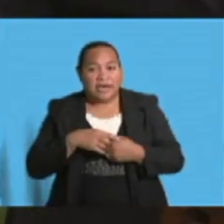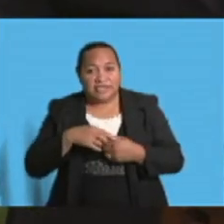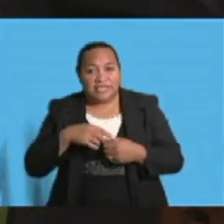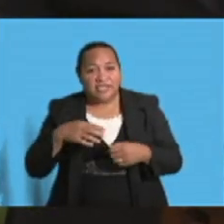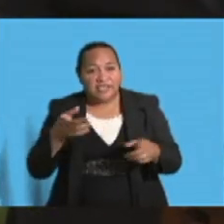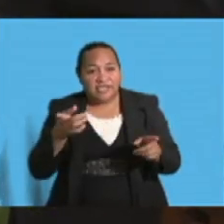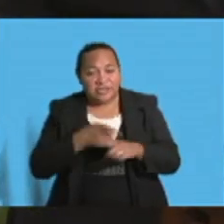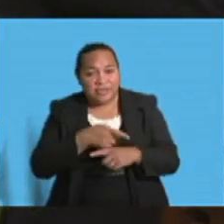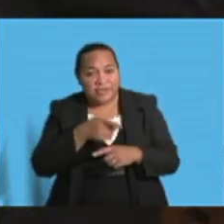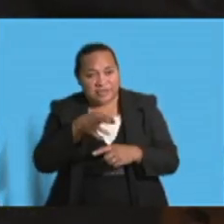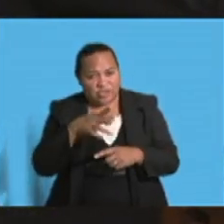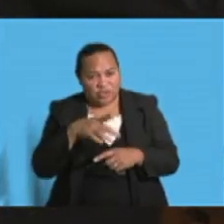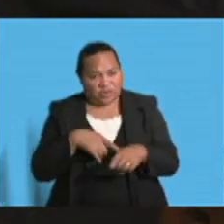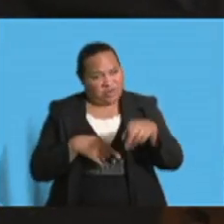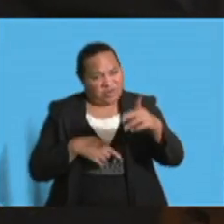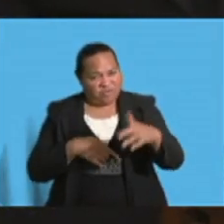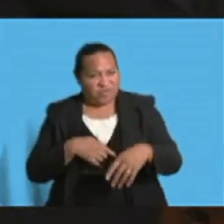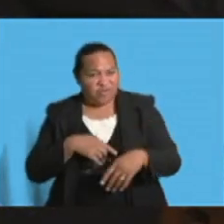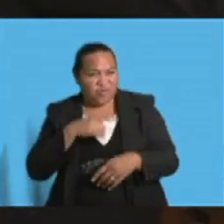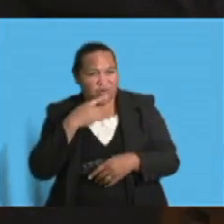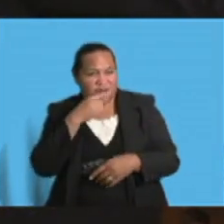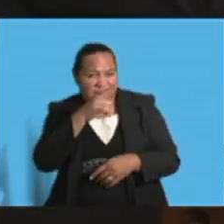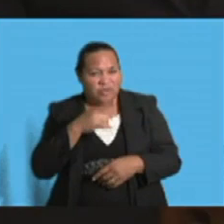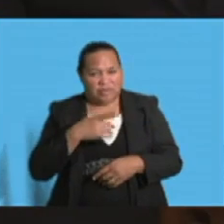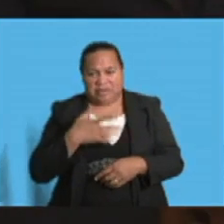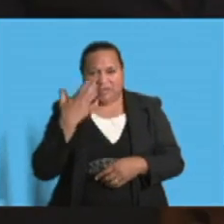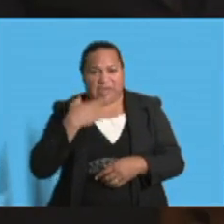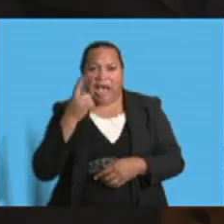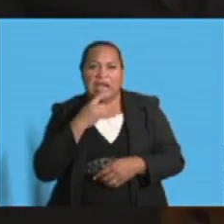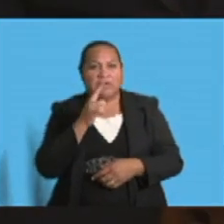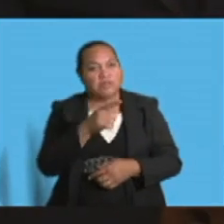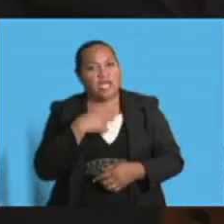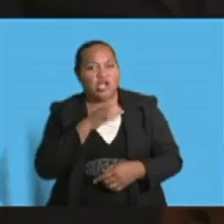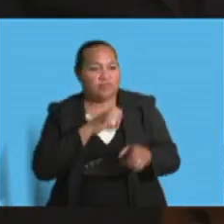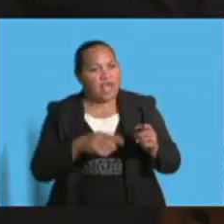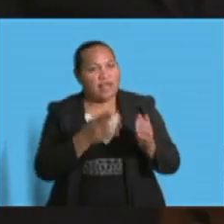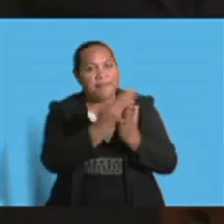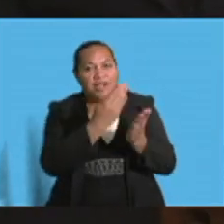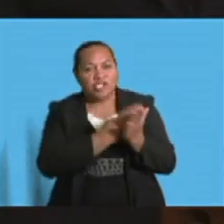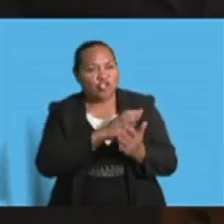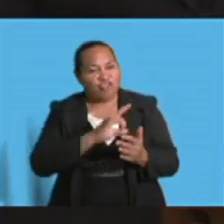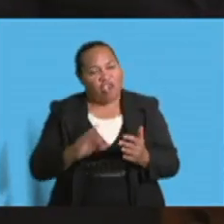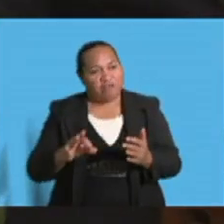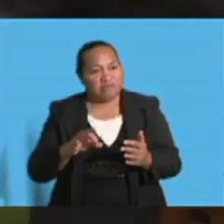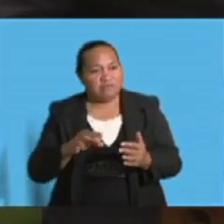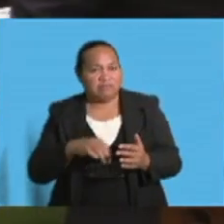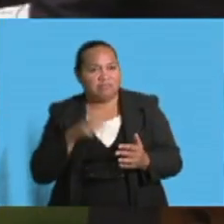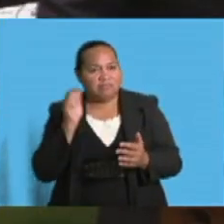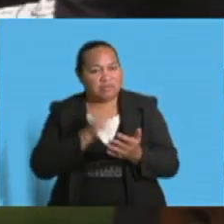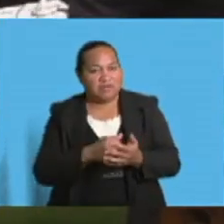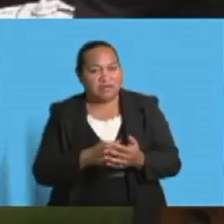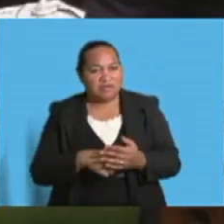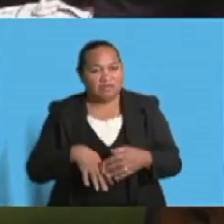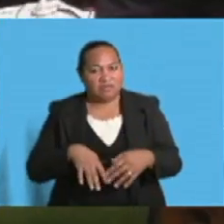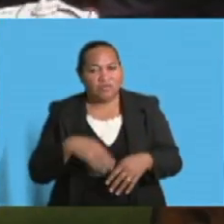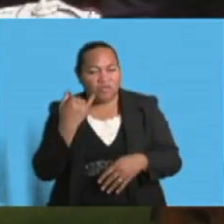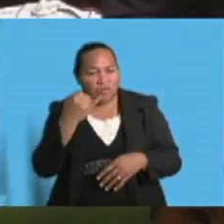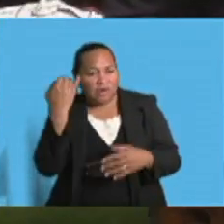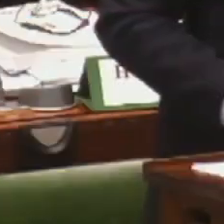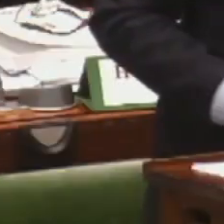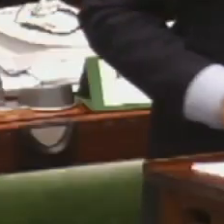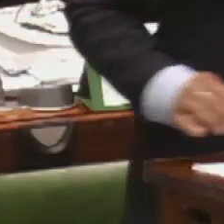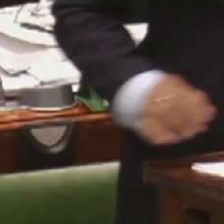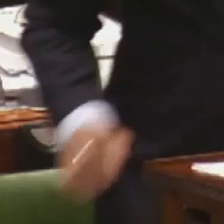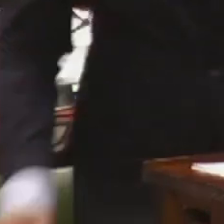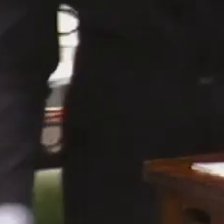And they have the audacity to call this budget irresponsible when everyone else have said otherwise about the credibility of this budget. People, Madam